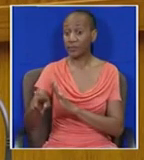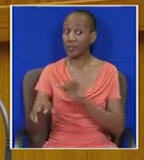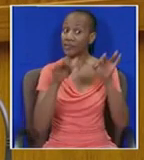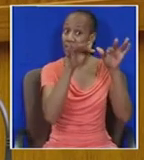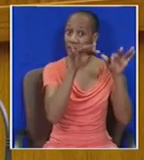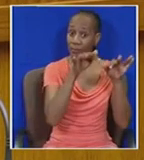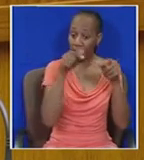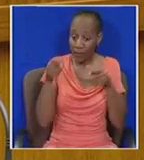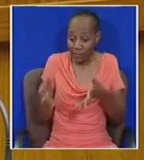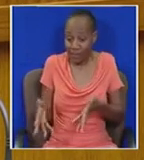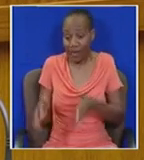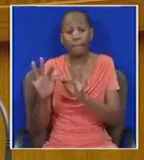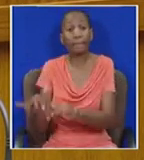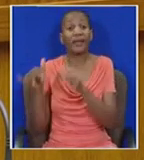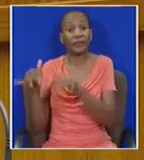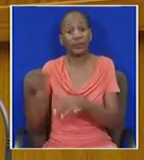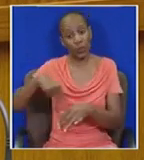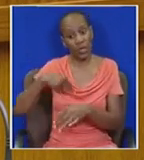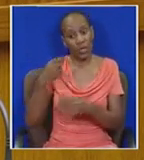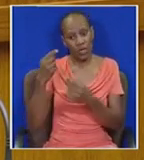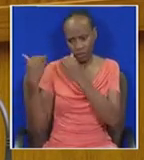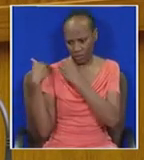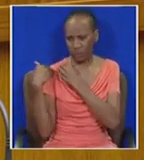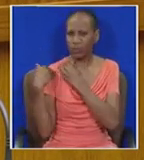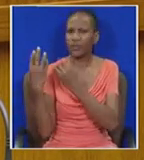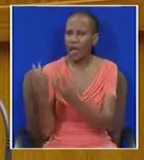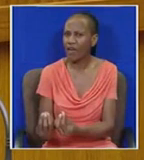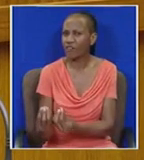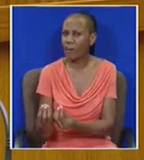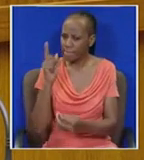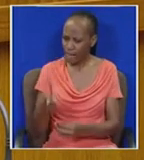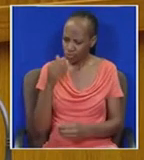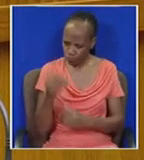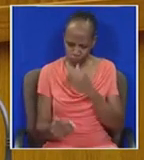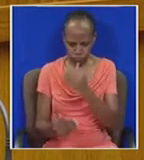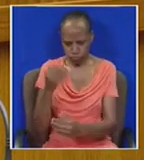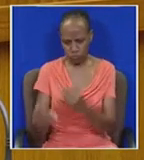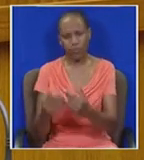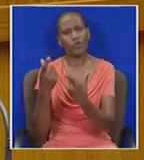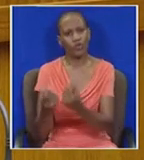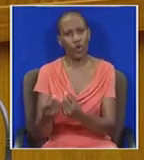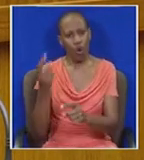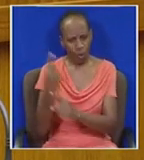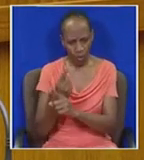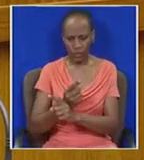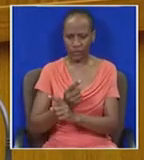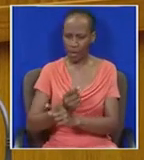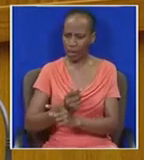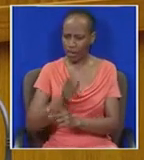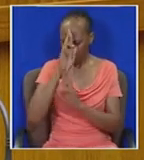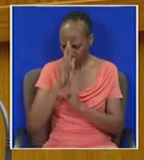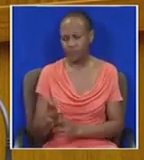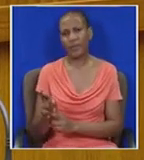People's Tribune should undertake their responsibilities with efficiency, diligence, and integrity, and